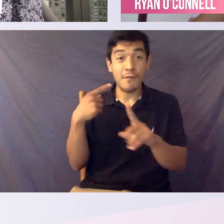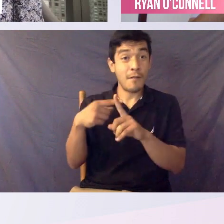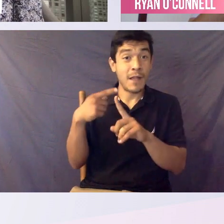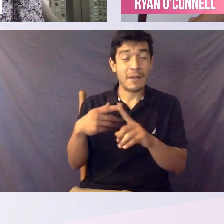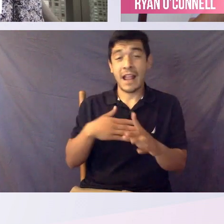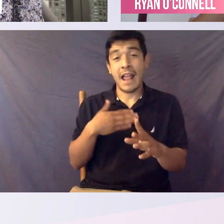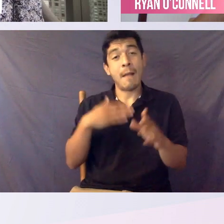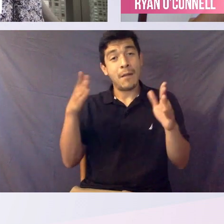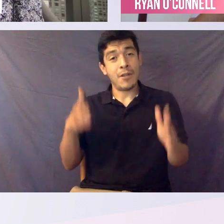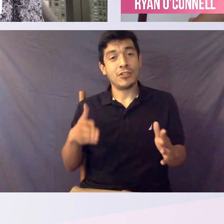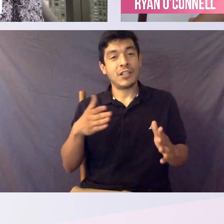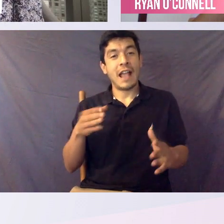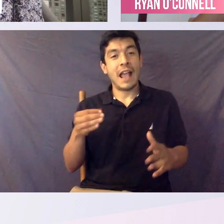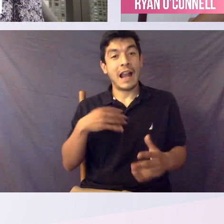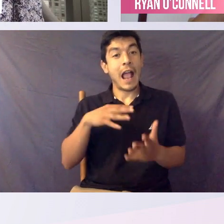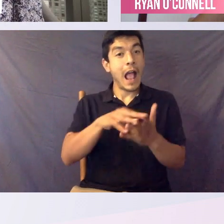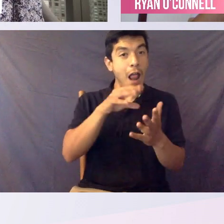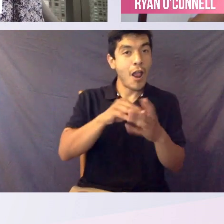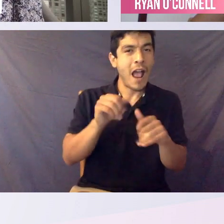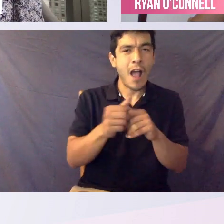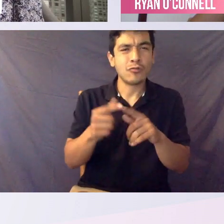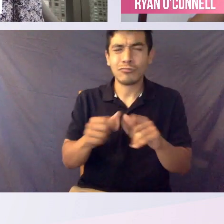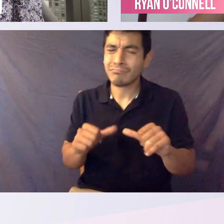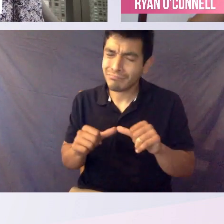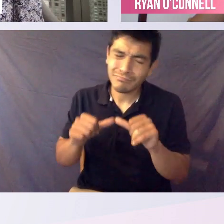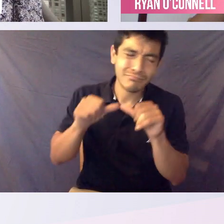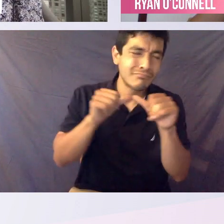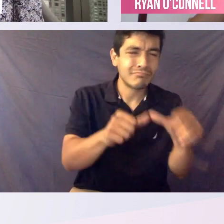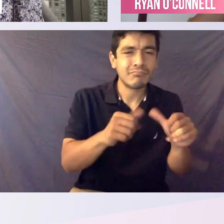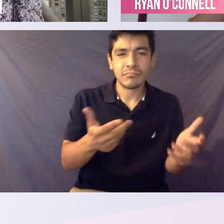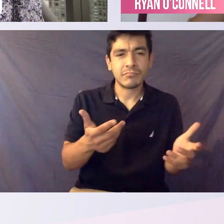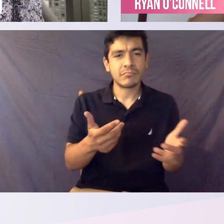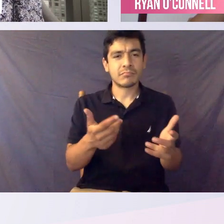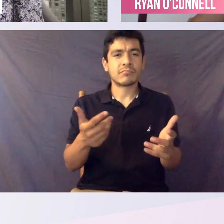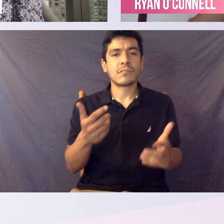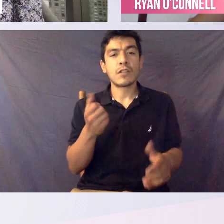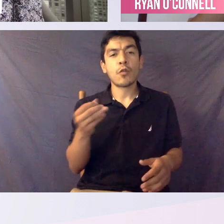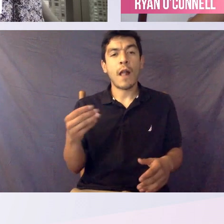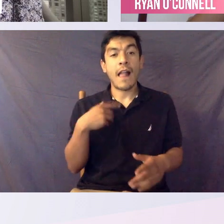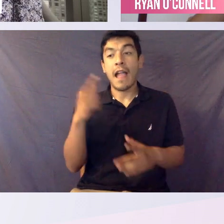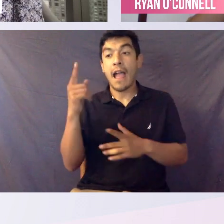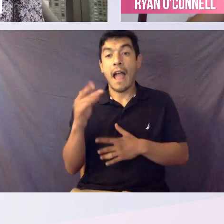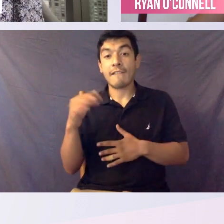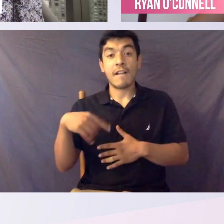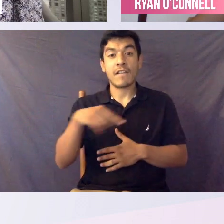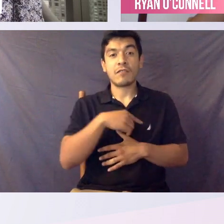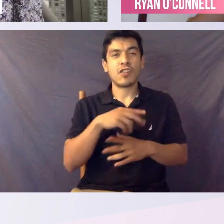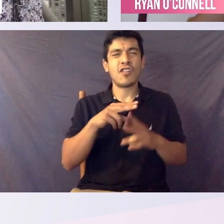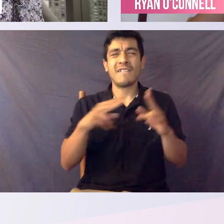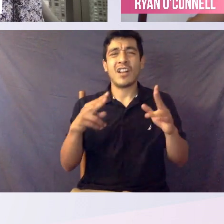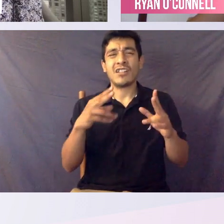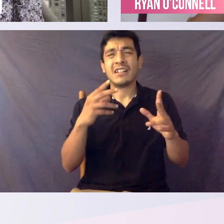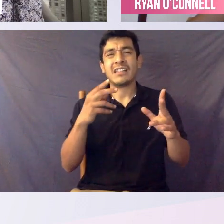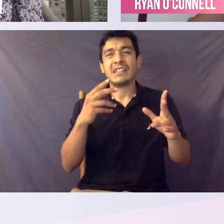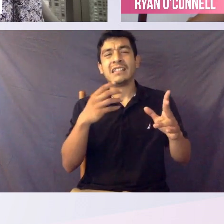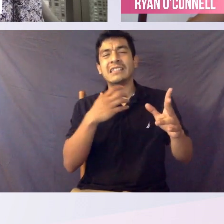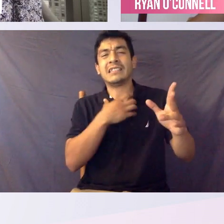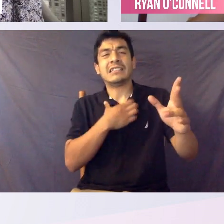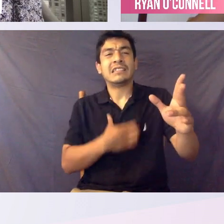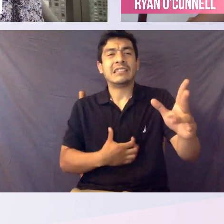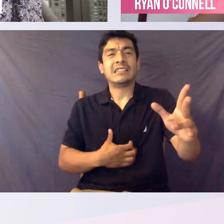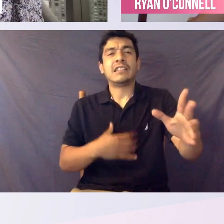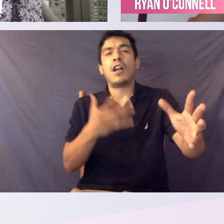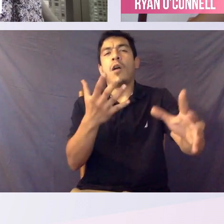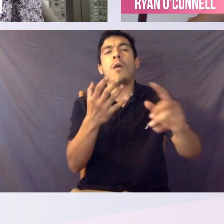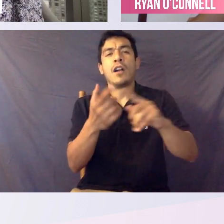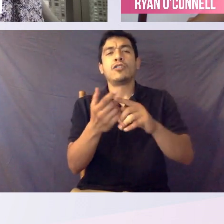and I've learned how to sustain. And so there's half of us who are like so desperate to want to help